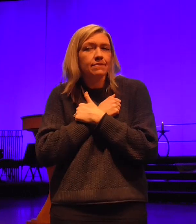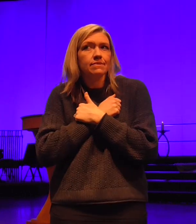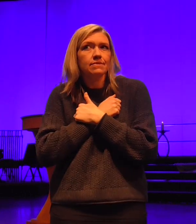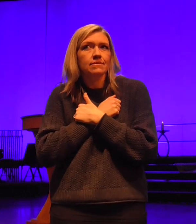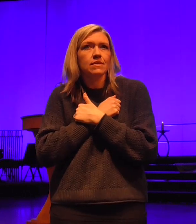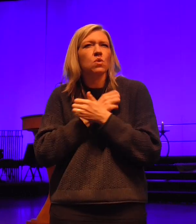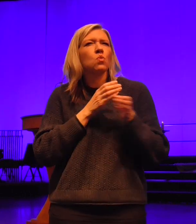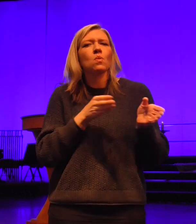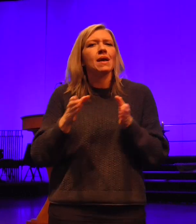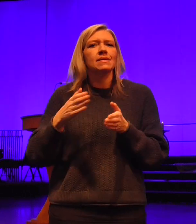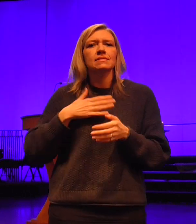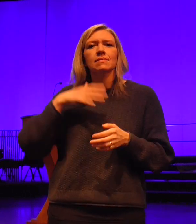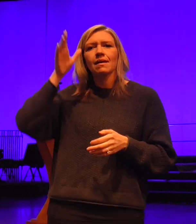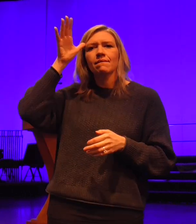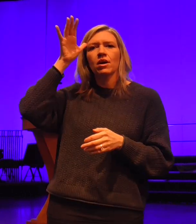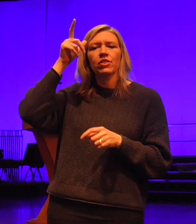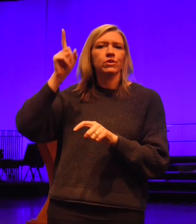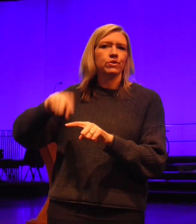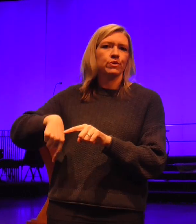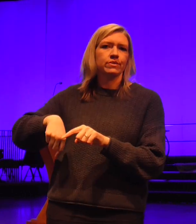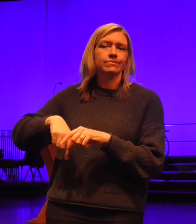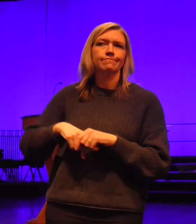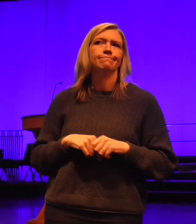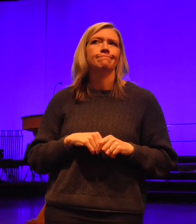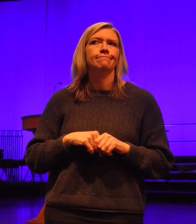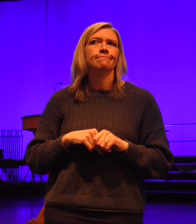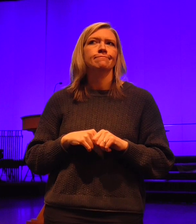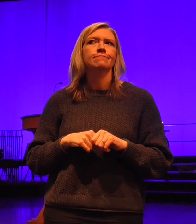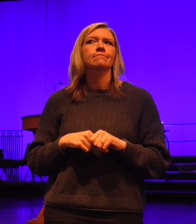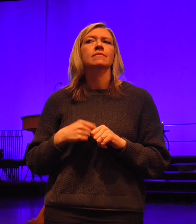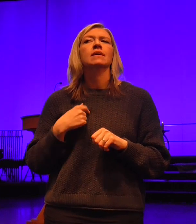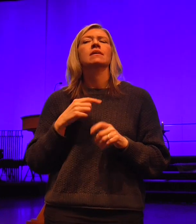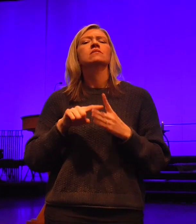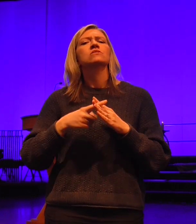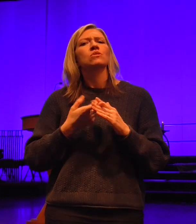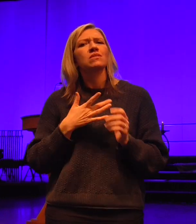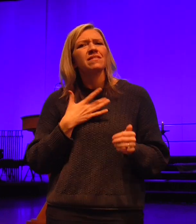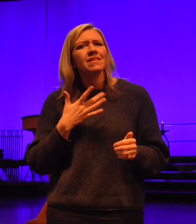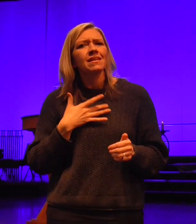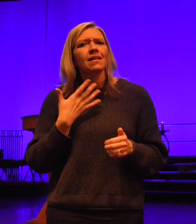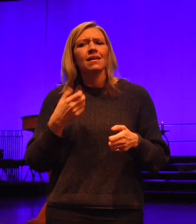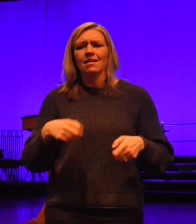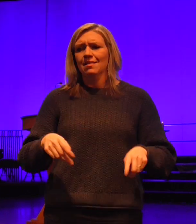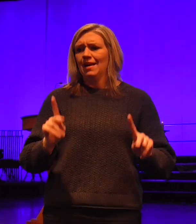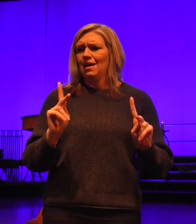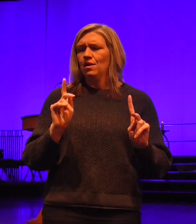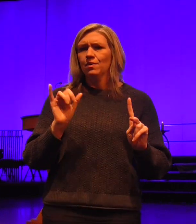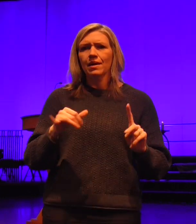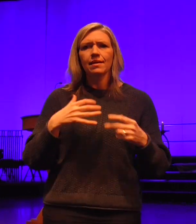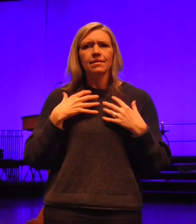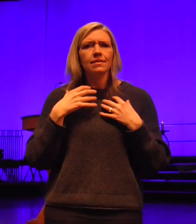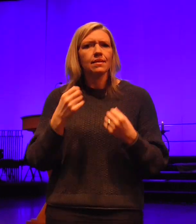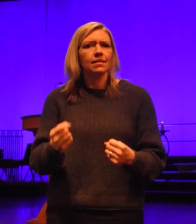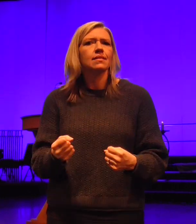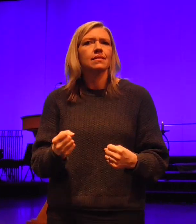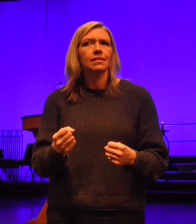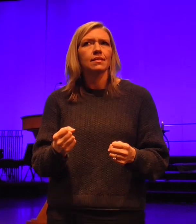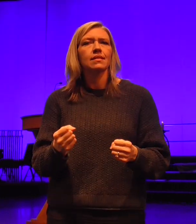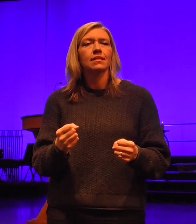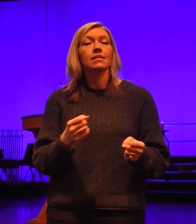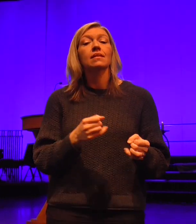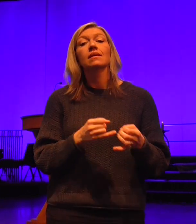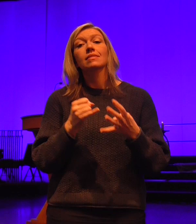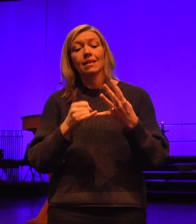my father wasn't able to do. And I began to feel that and allow that to heal me. And then the